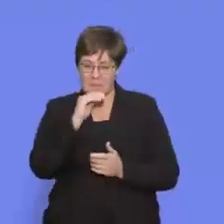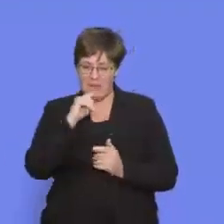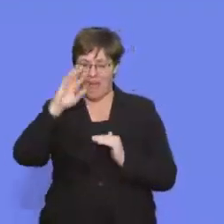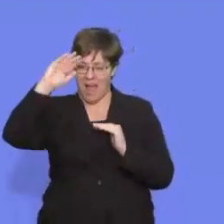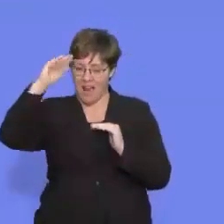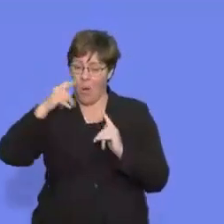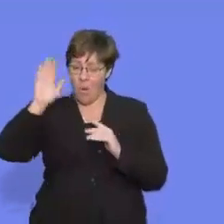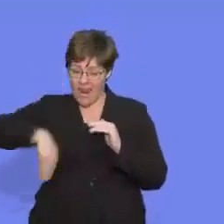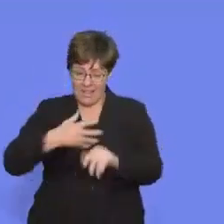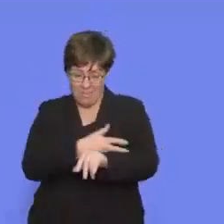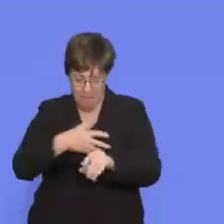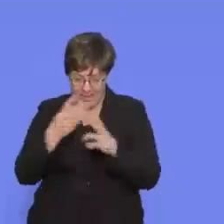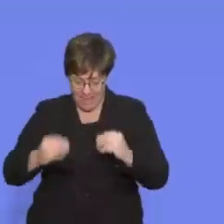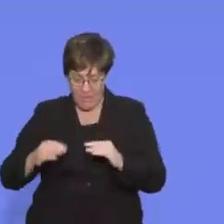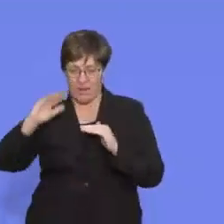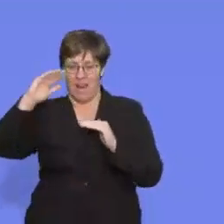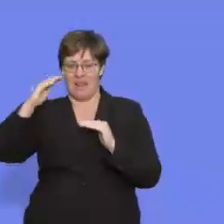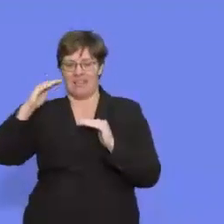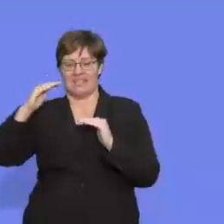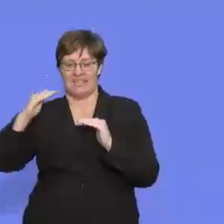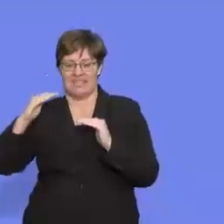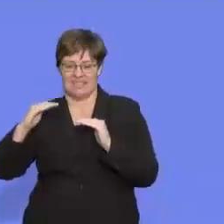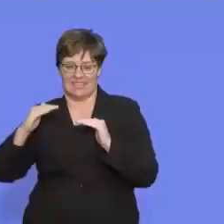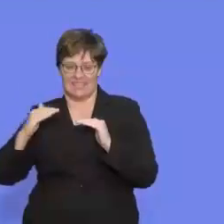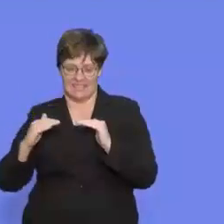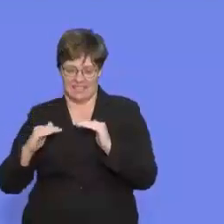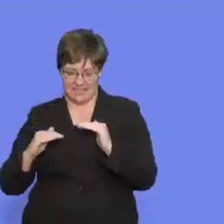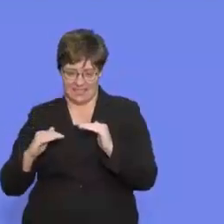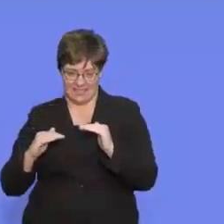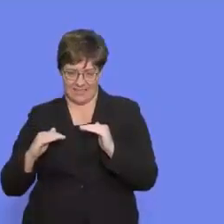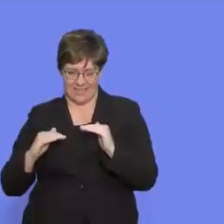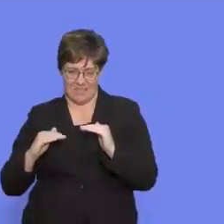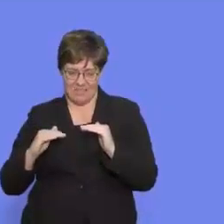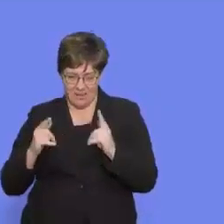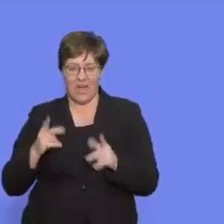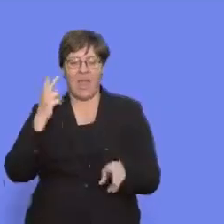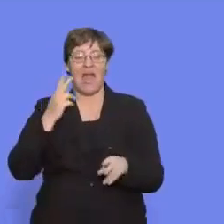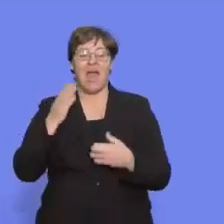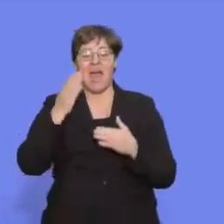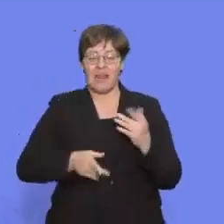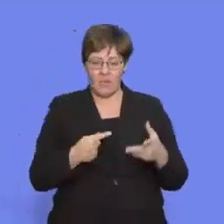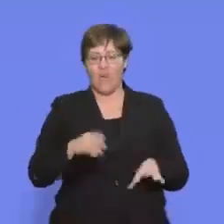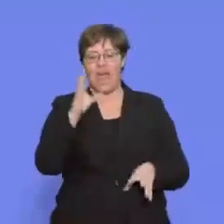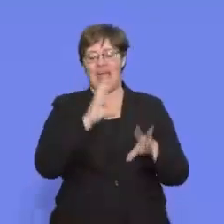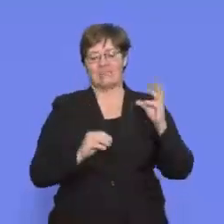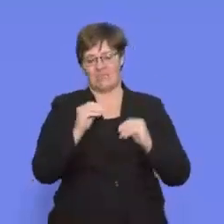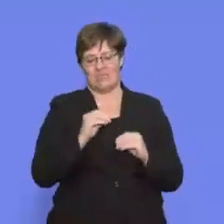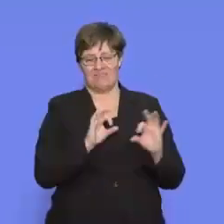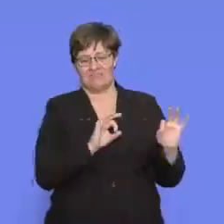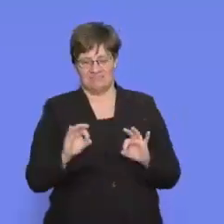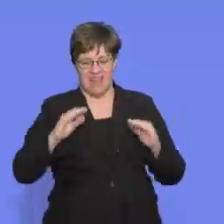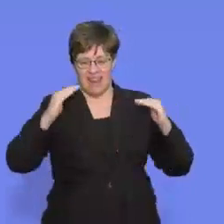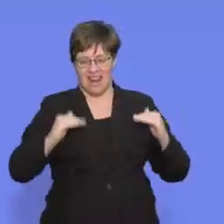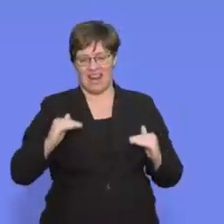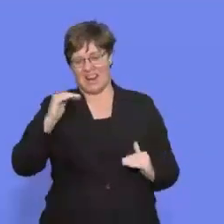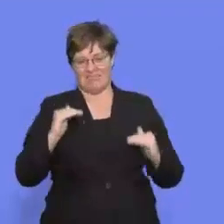is secreted now, we will experience the level of thyroxine that is dropping